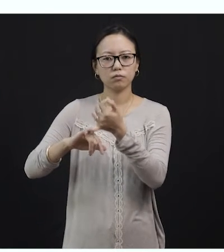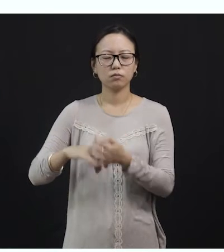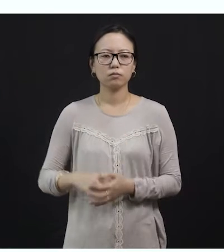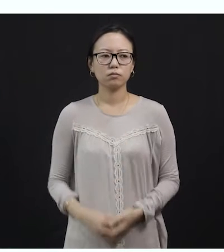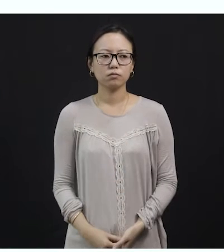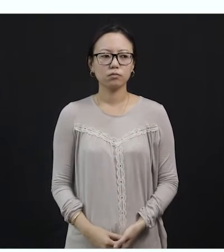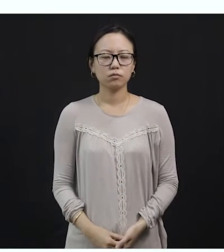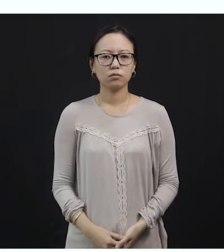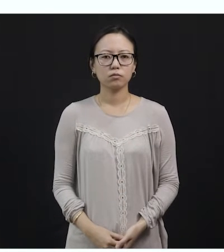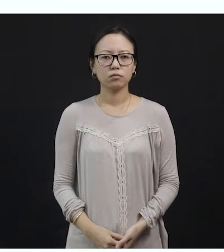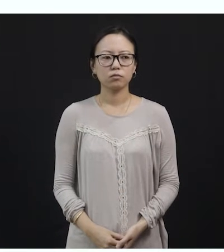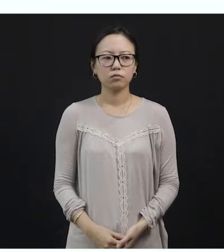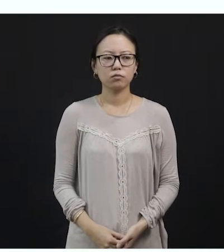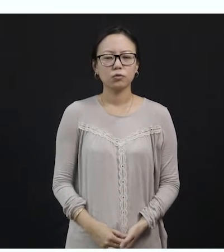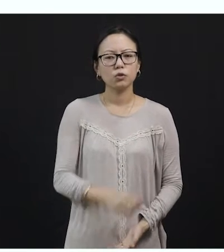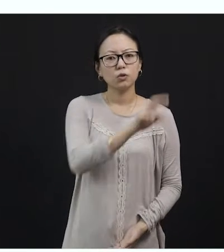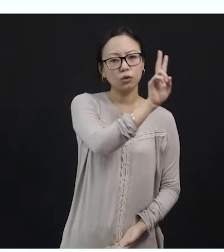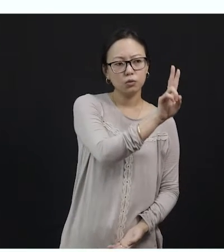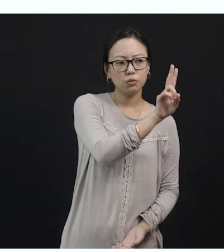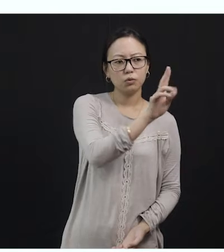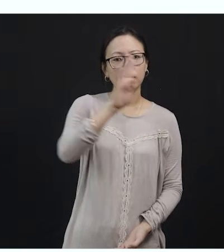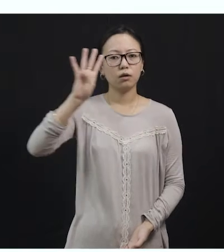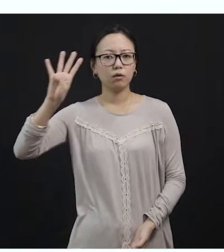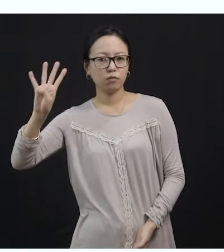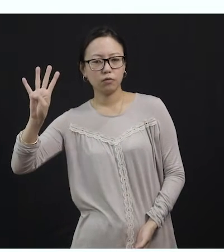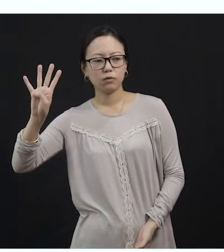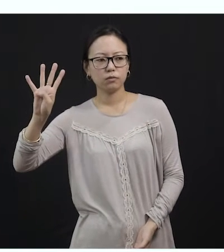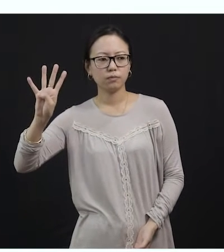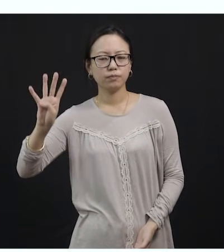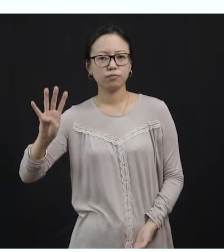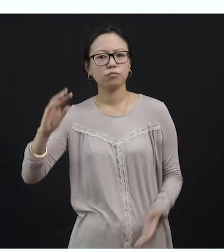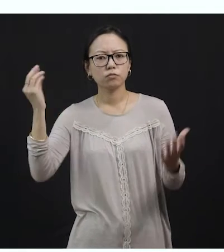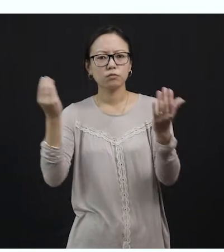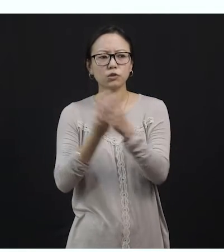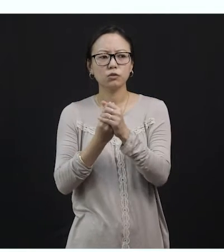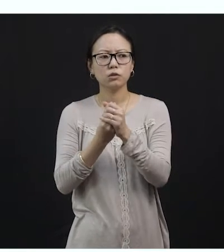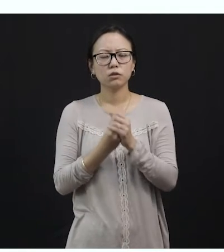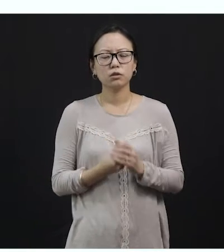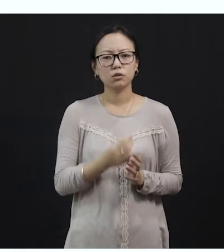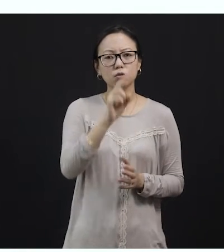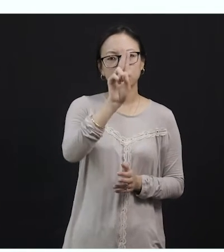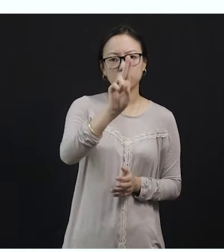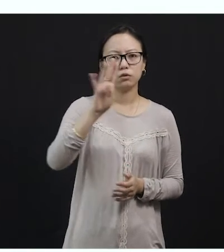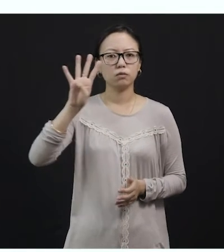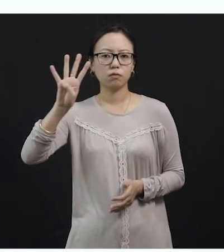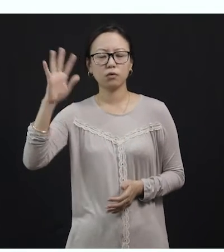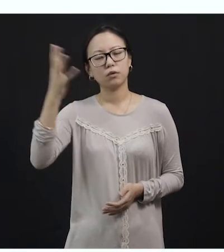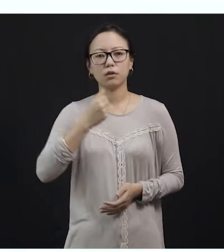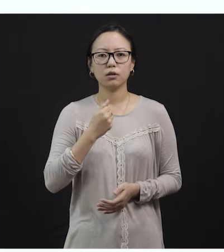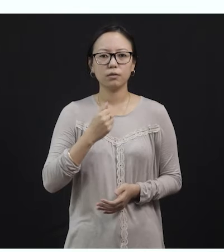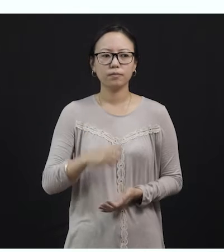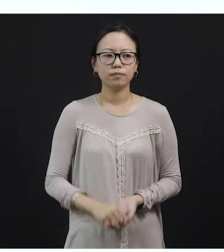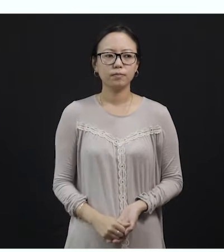children? So if you look at the numbers here, 2 and 4. If you combine these two, you get